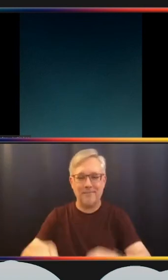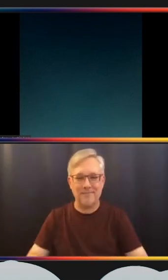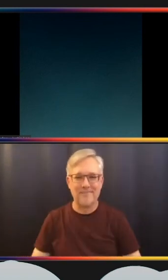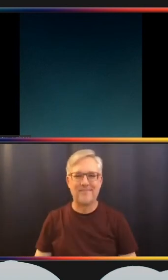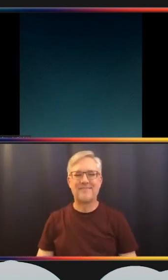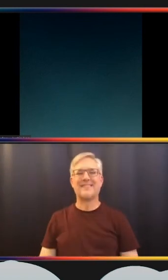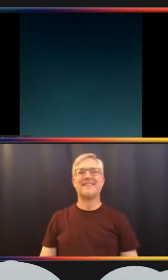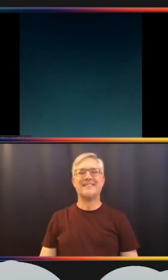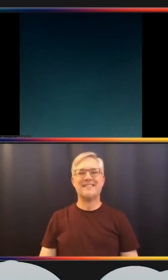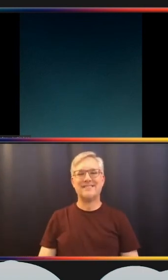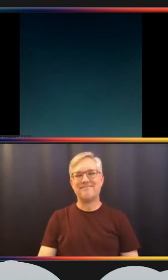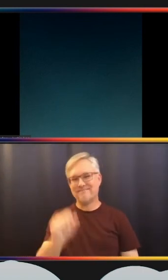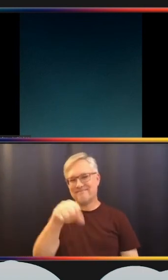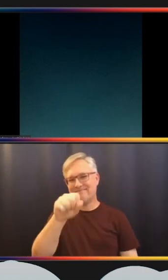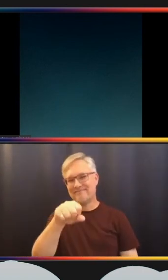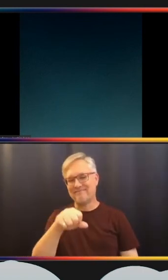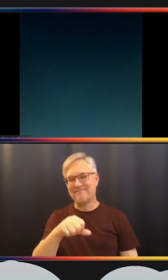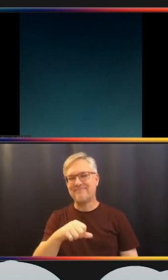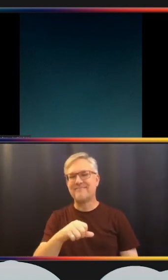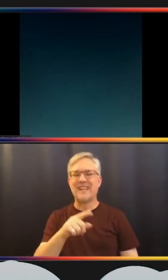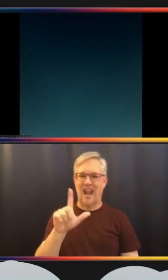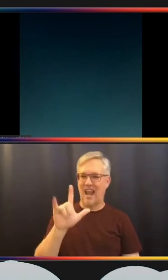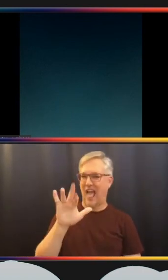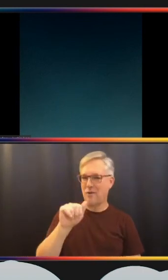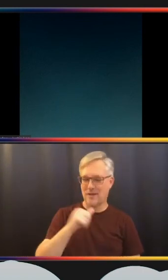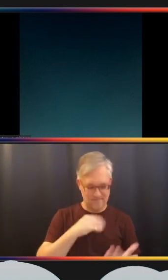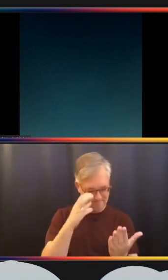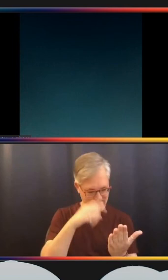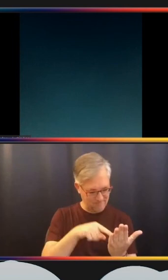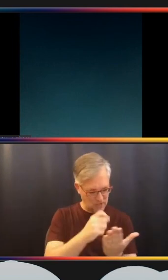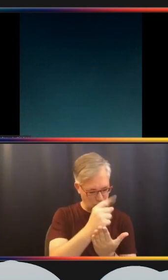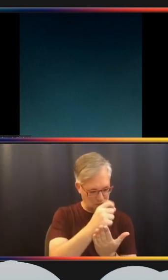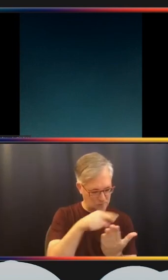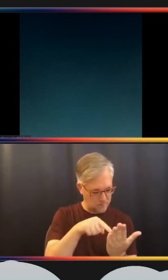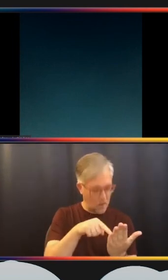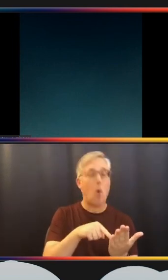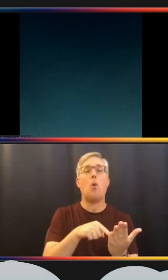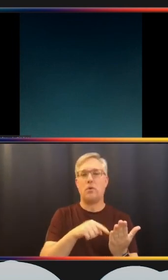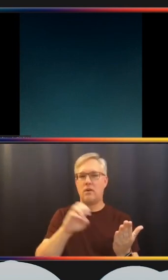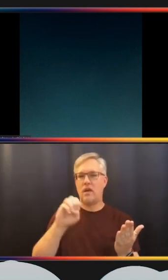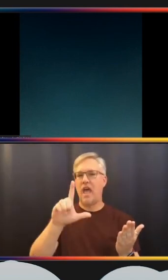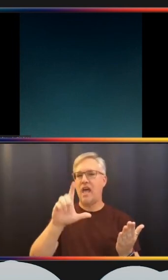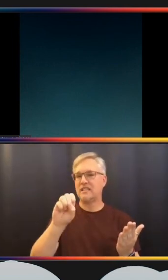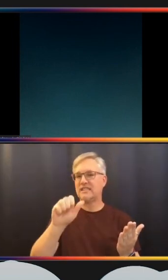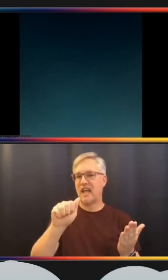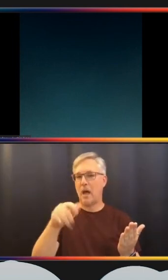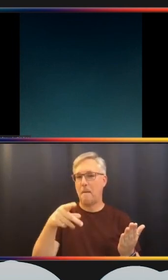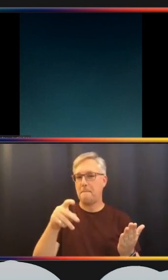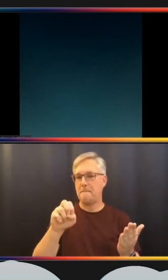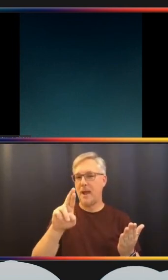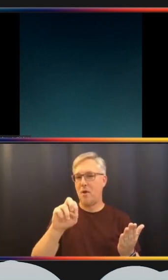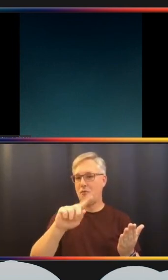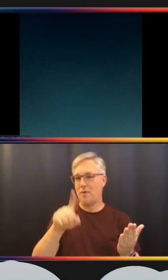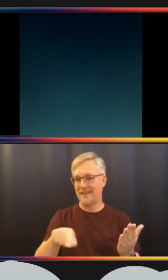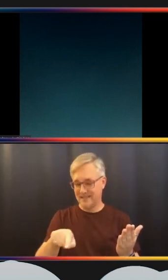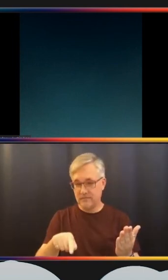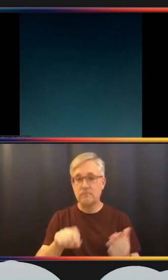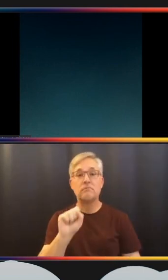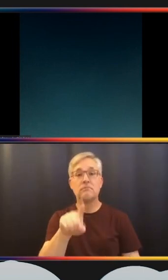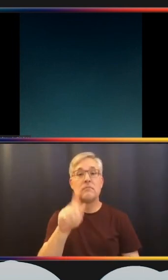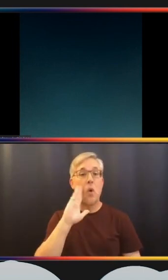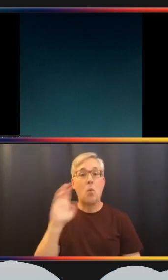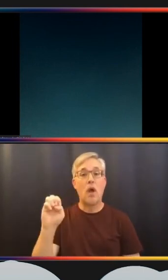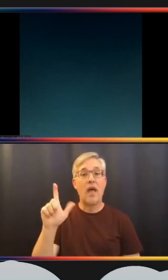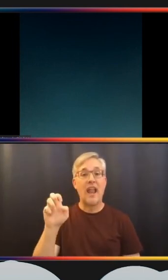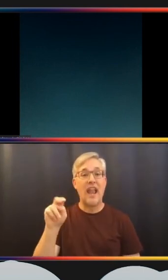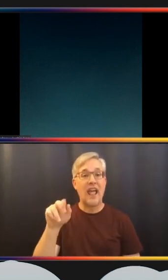more questions. From Elsa Perez, will Elena speak more Spanish other than to just get Abuelita to listen